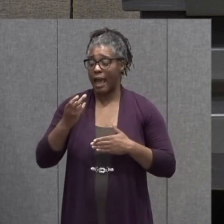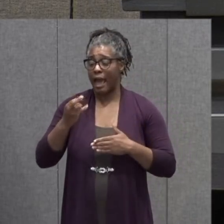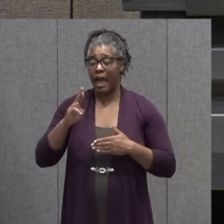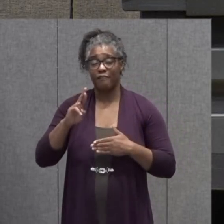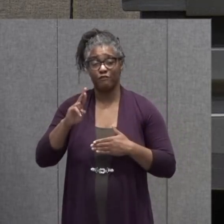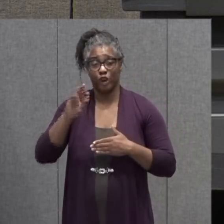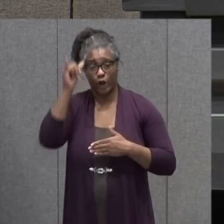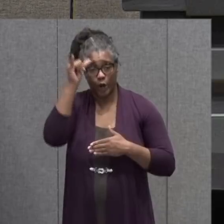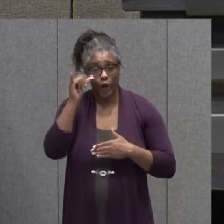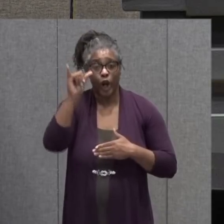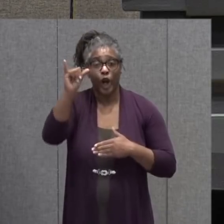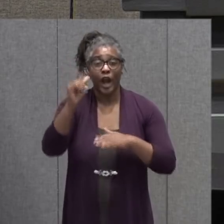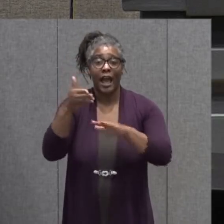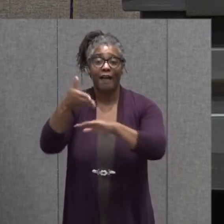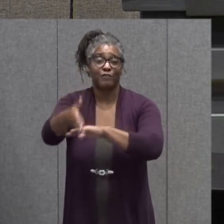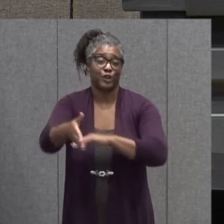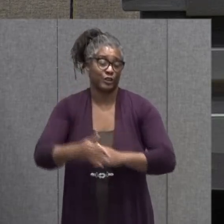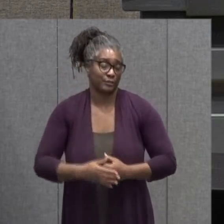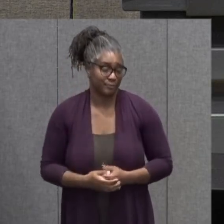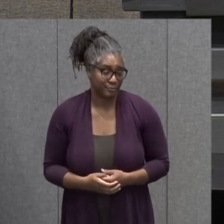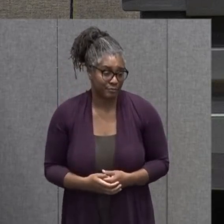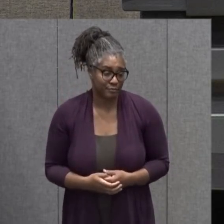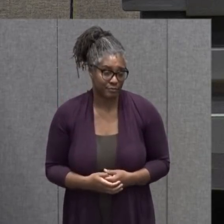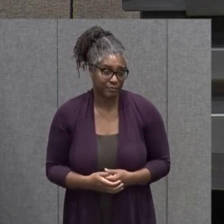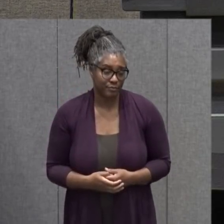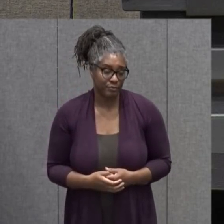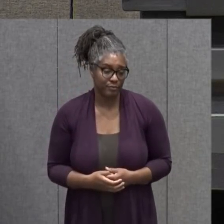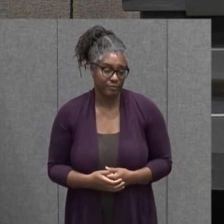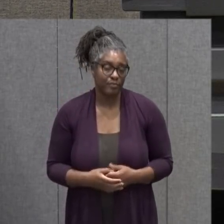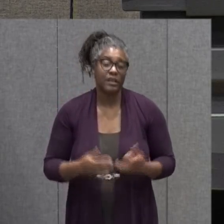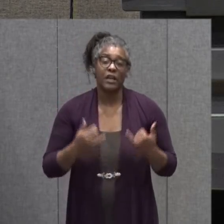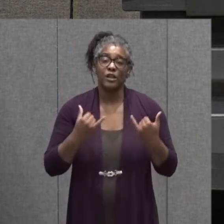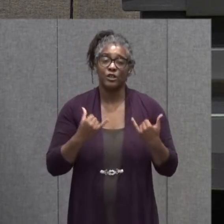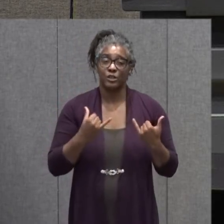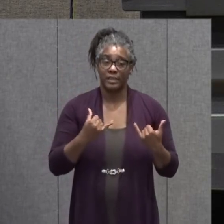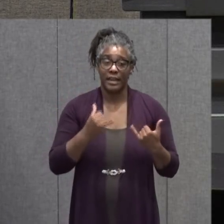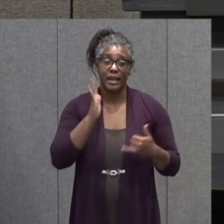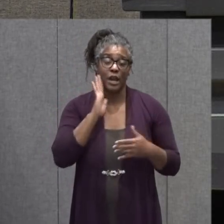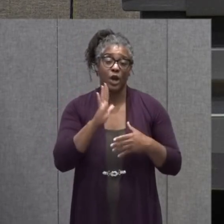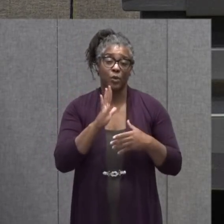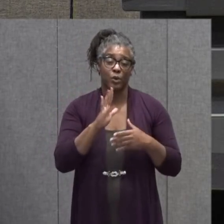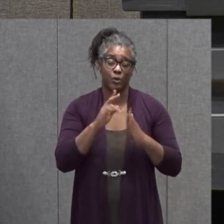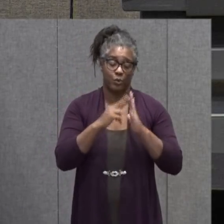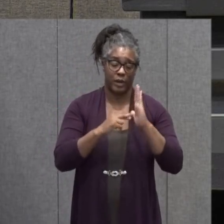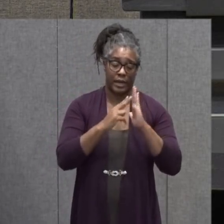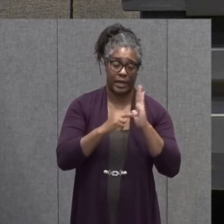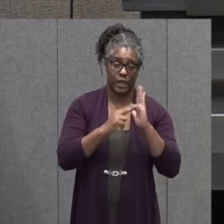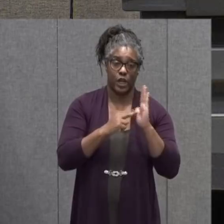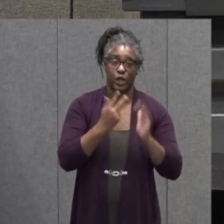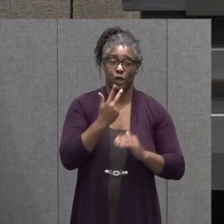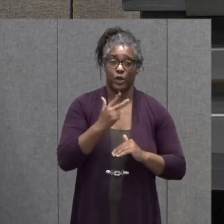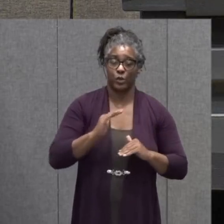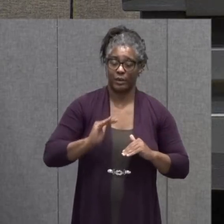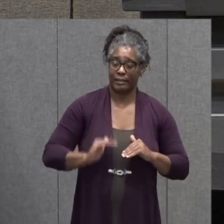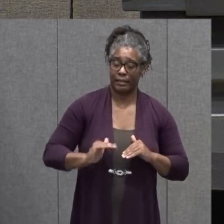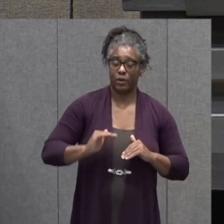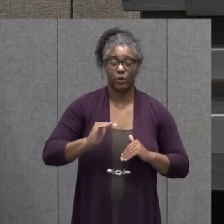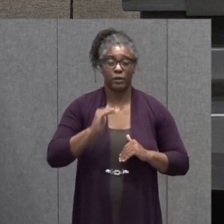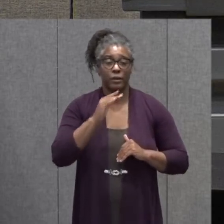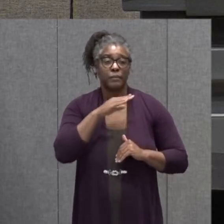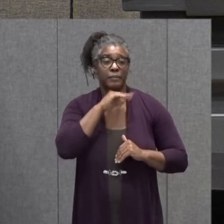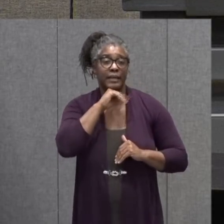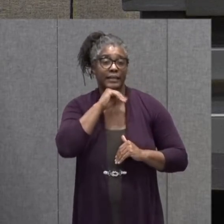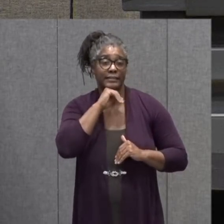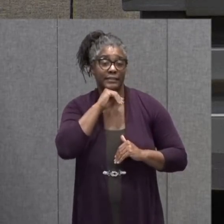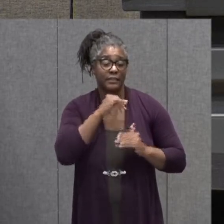it doesn't mean always. So today I'm going to read to you guys The Three Little Pigs. This is illustrated